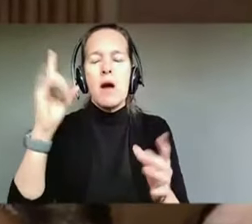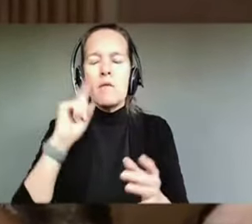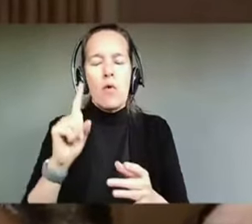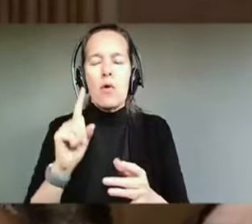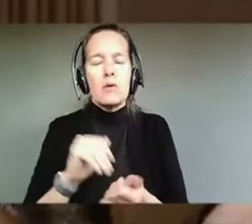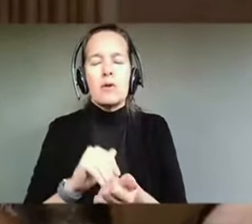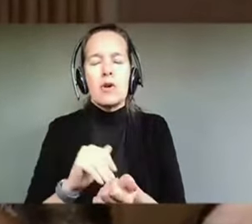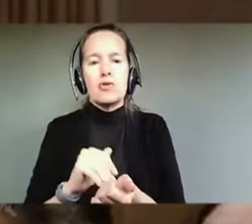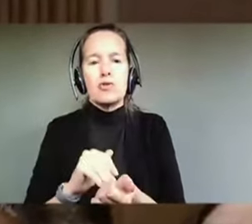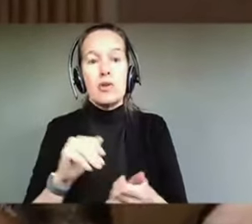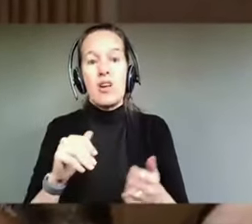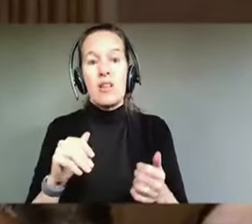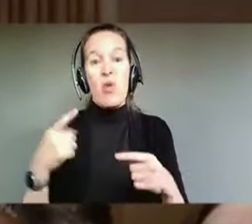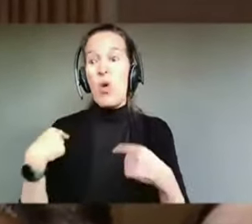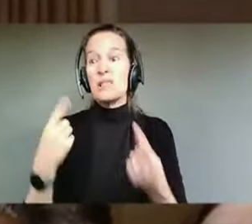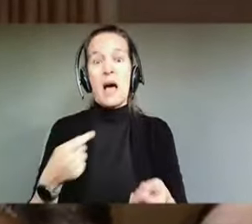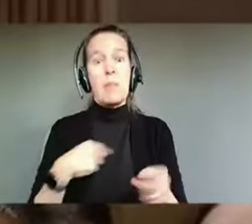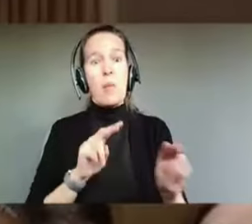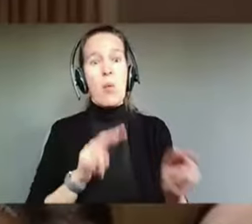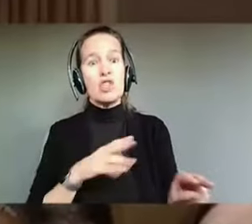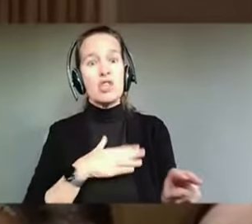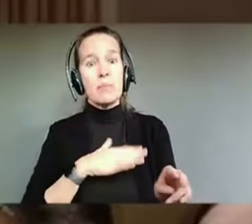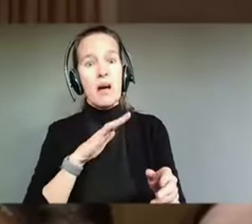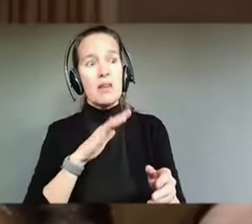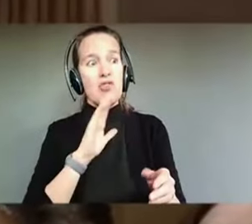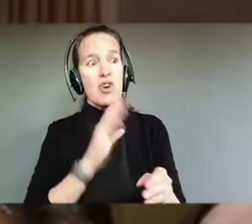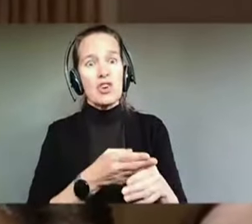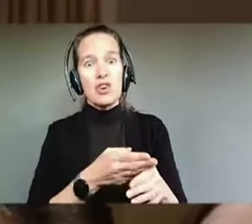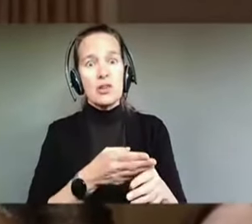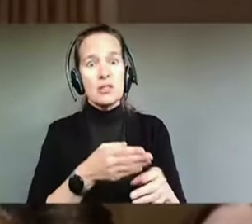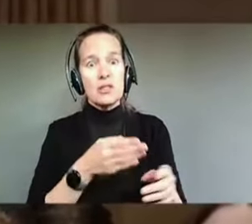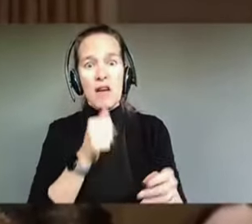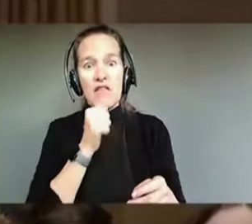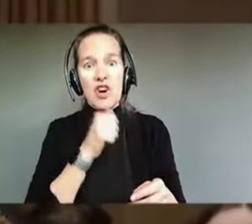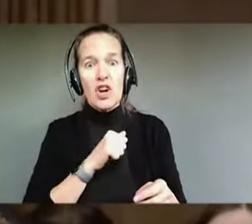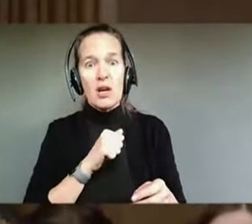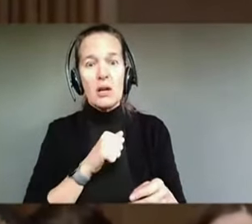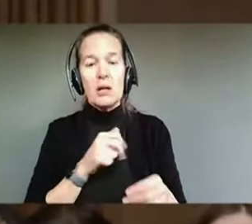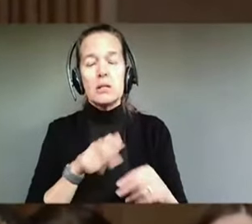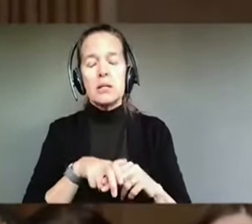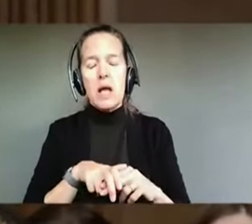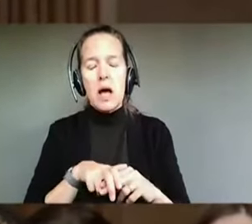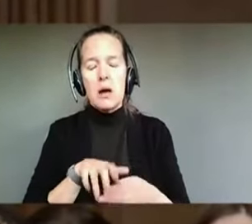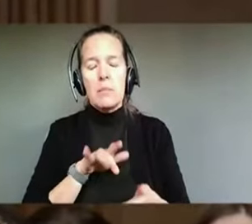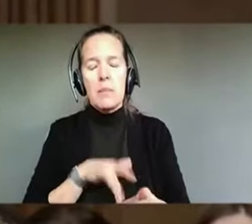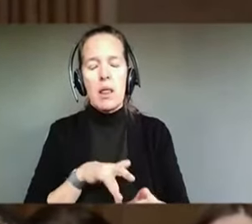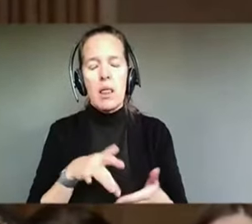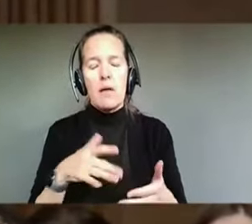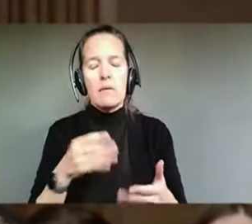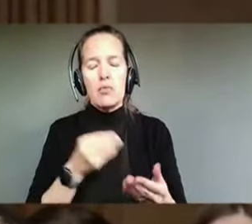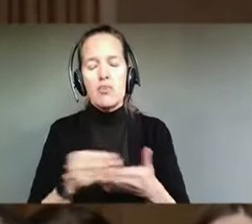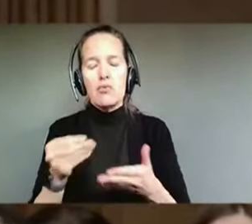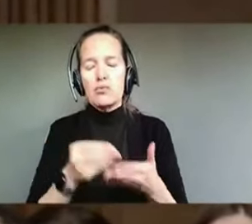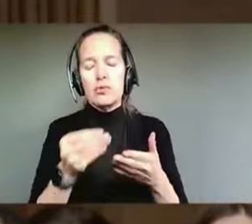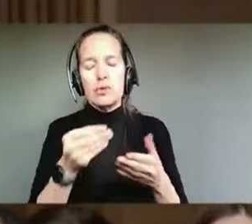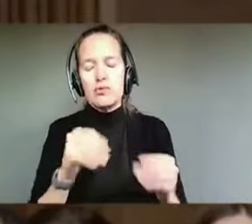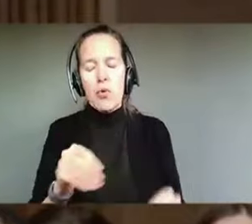child suffer. I'm watching her sit down in the middle of a grocery store and just say, I can't go anymore. And meanwhile,